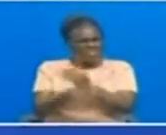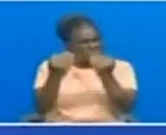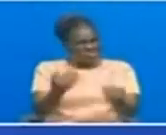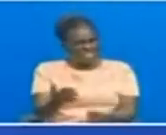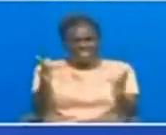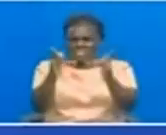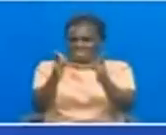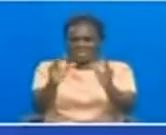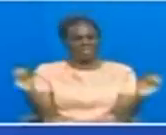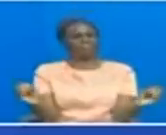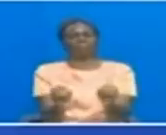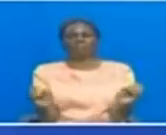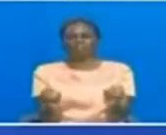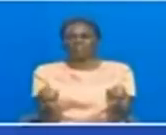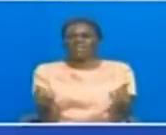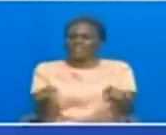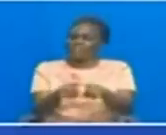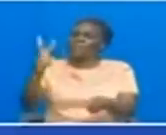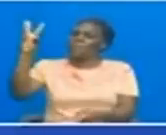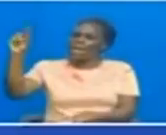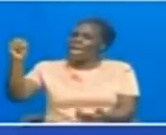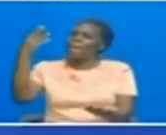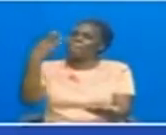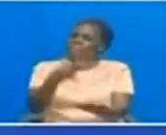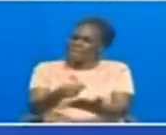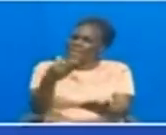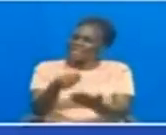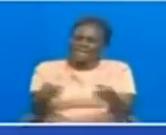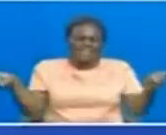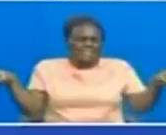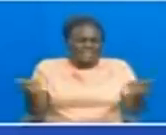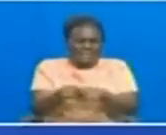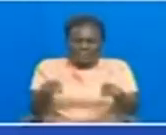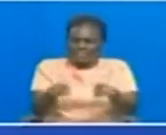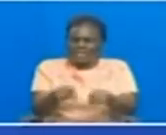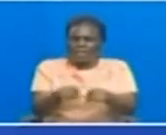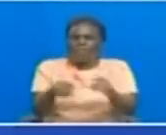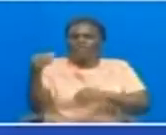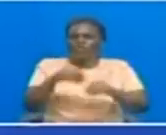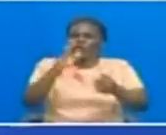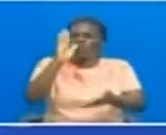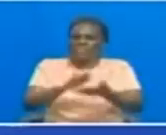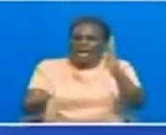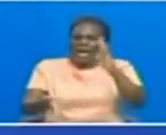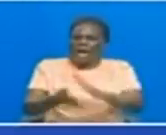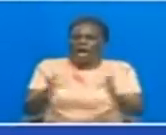You can still vote. Yeah, exactly. The way you're able to do your M-Pesa transactions, mm-hmm. that's without what you're saying. Without the internet. Exactly. You can be able to vote without the internet, exactly. which is important. Exactly.